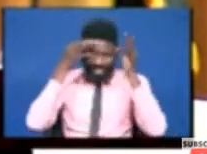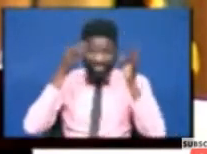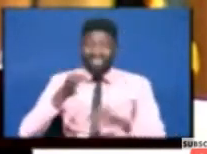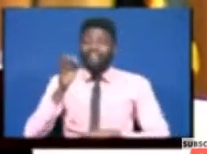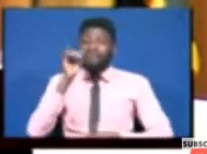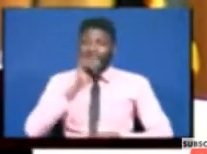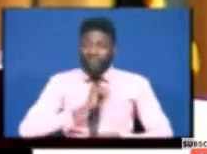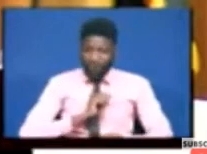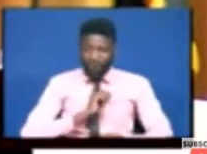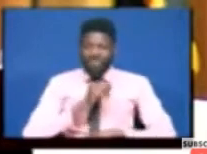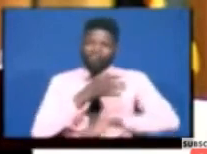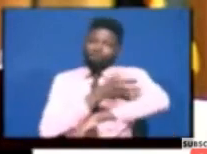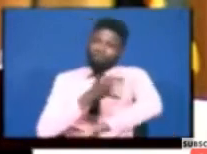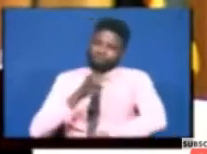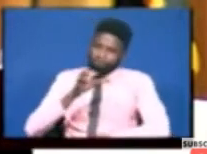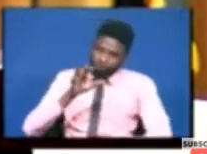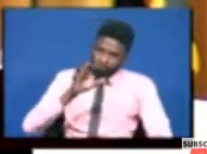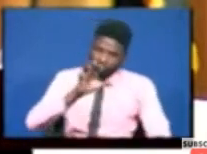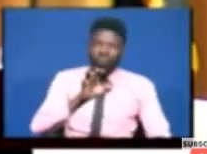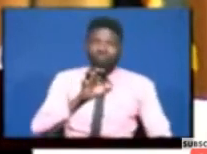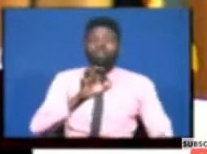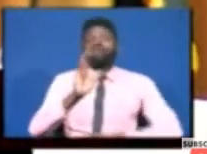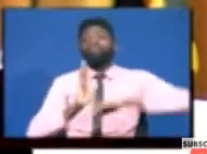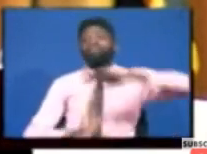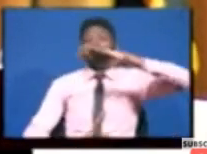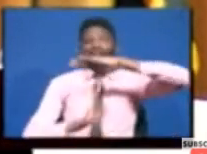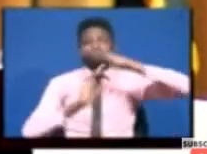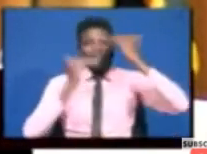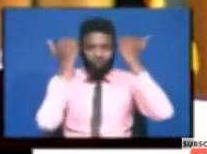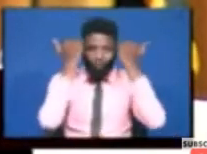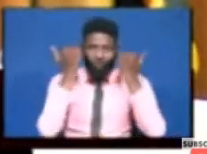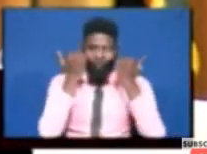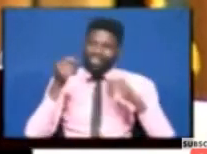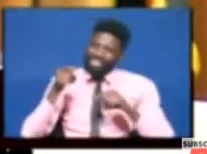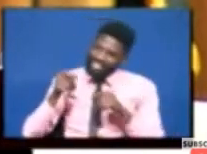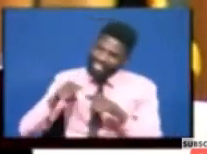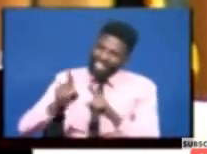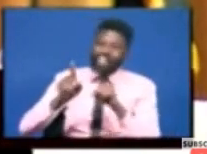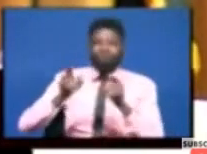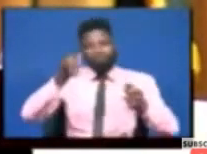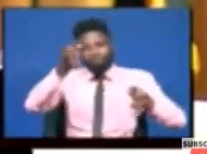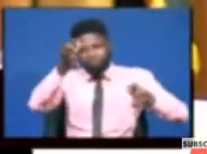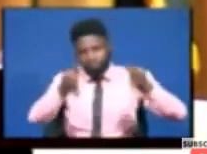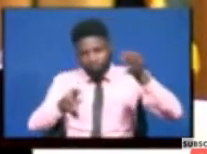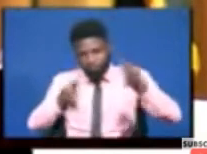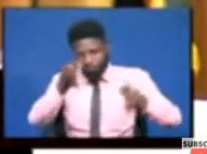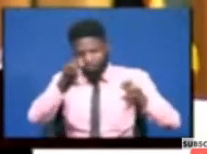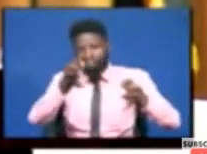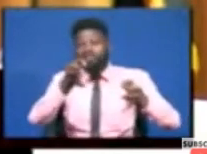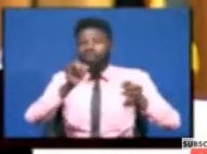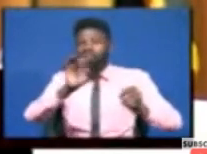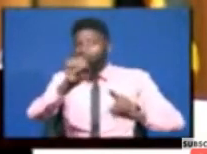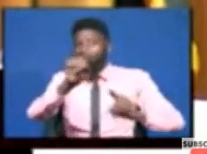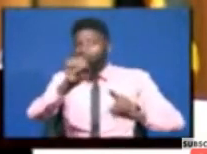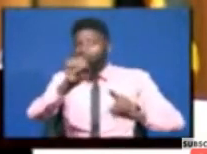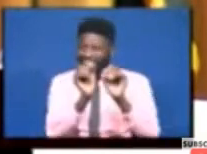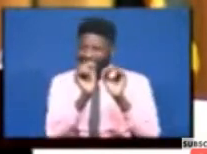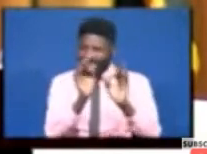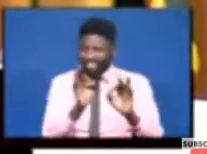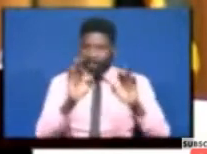with the jurisdiction to determine questions regarding the validity of a